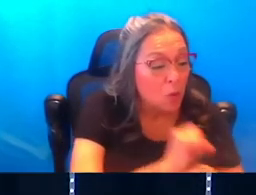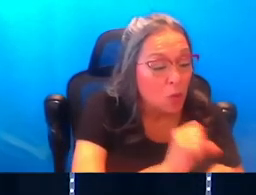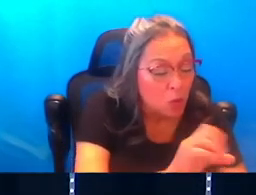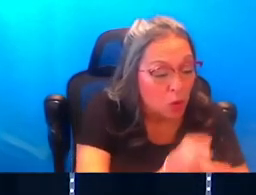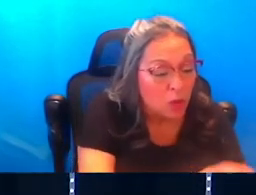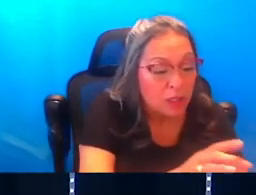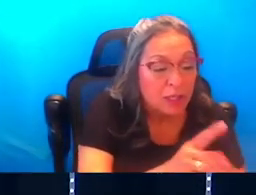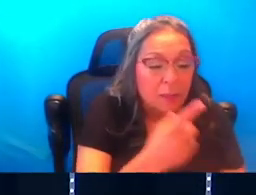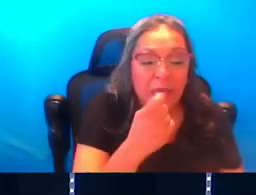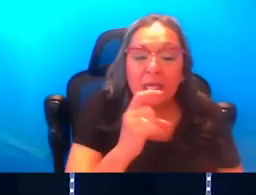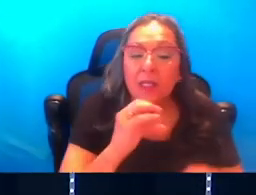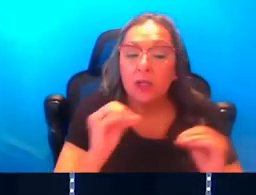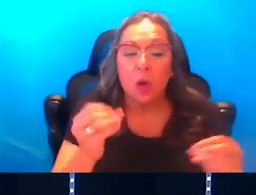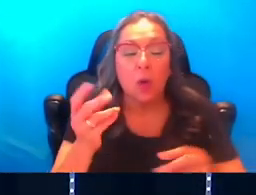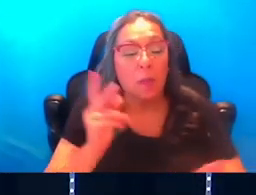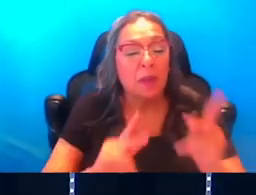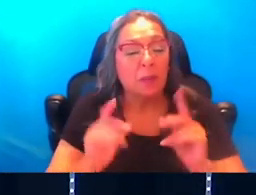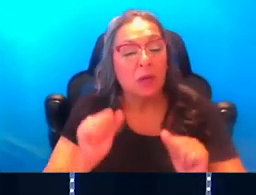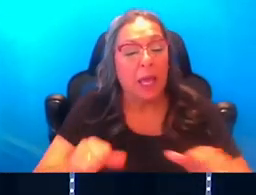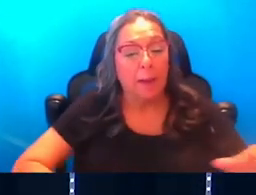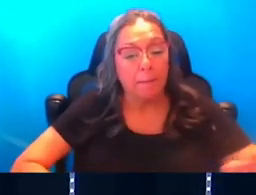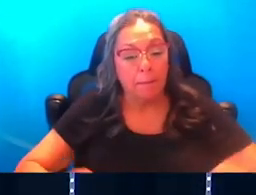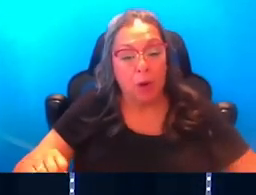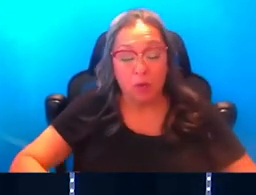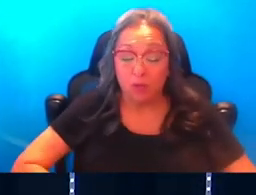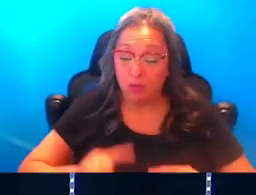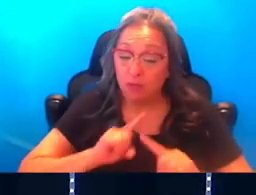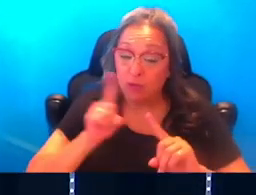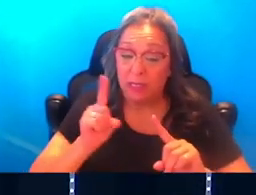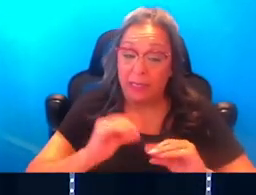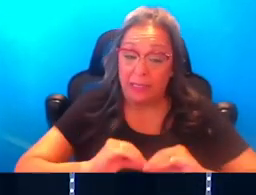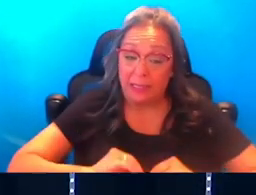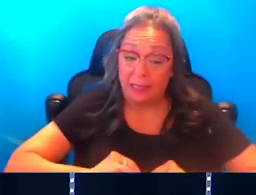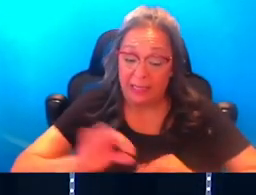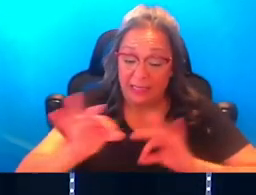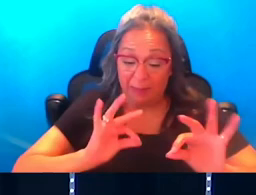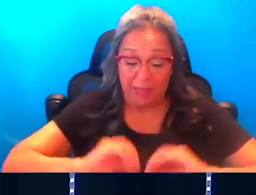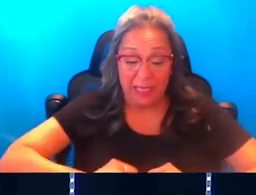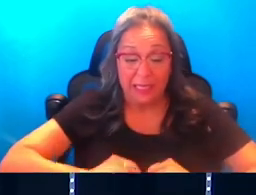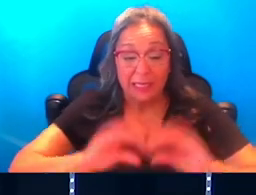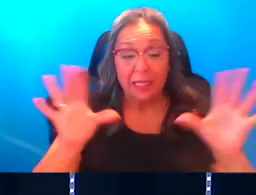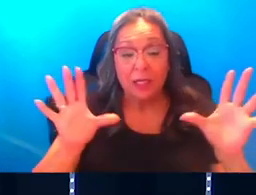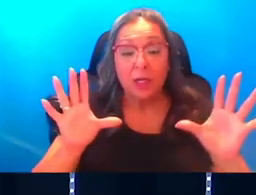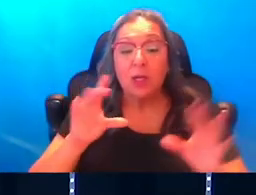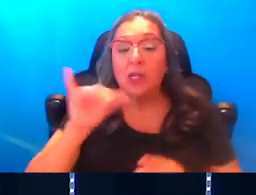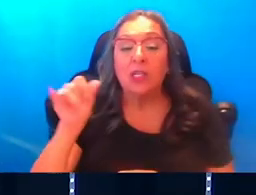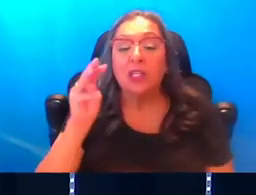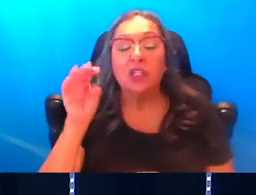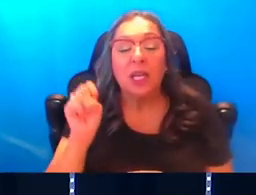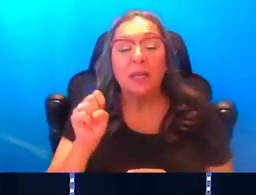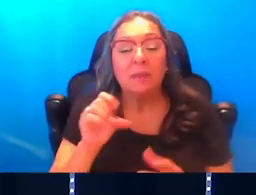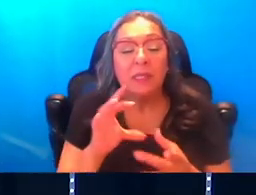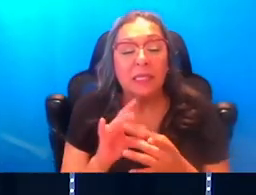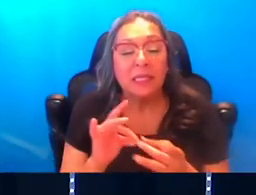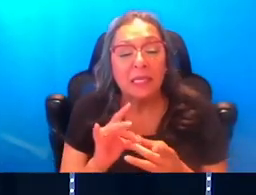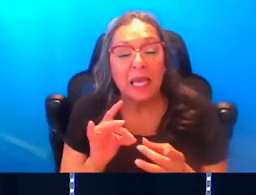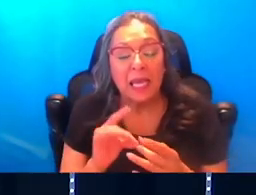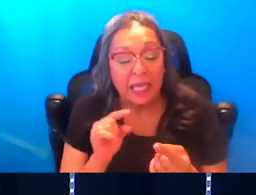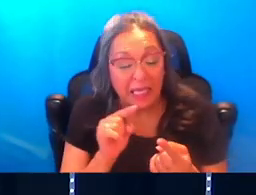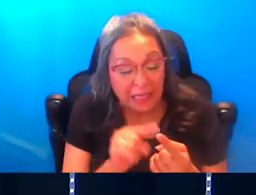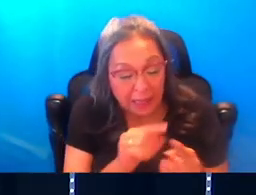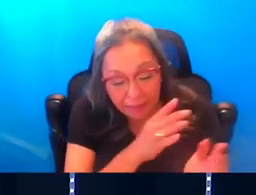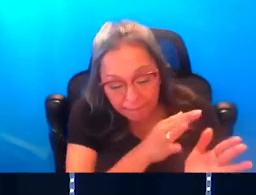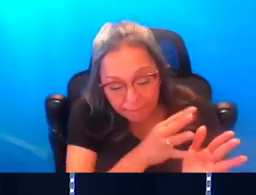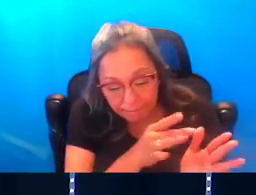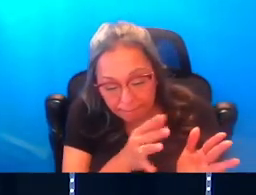the clearest passages in the New Testament about this. Hold what James is saying up to this, and it starts to